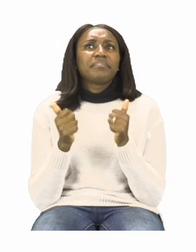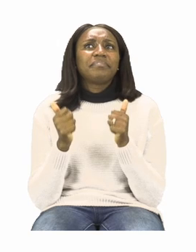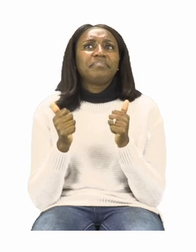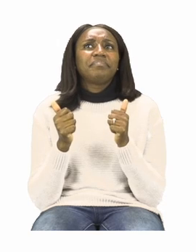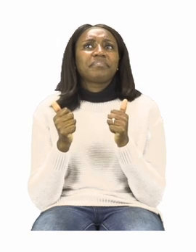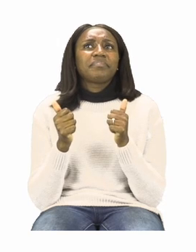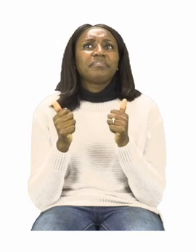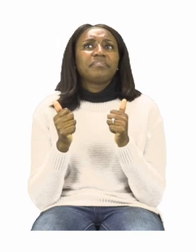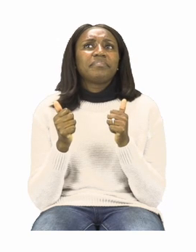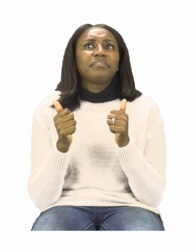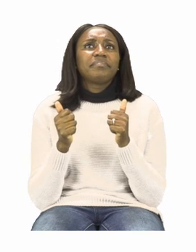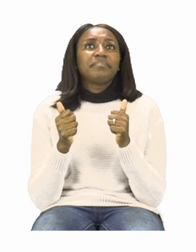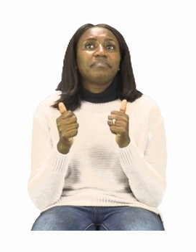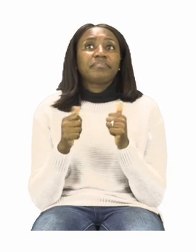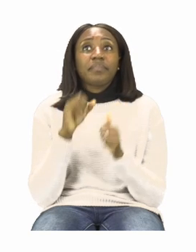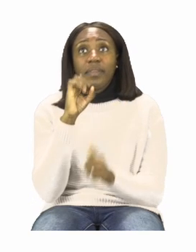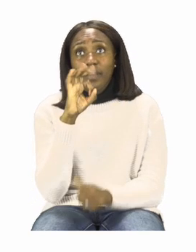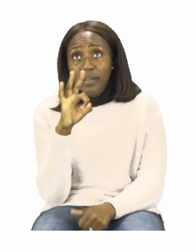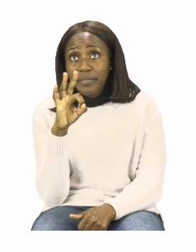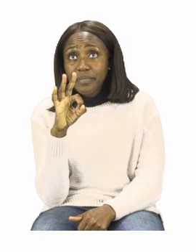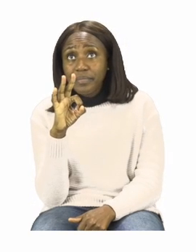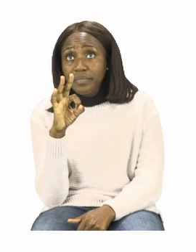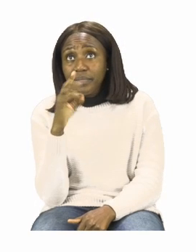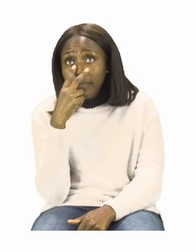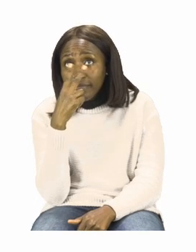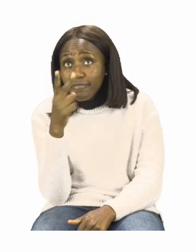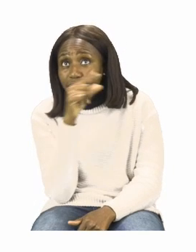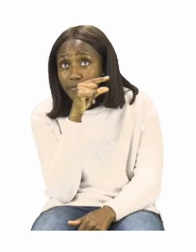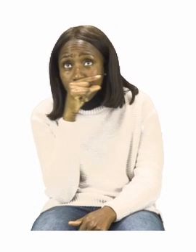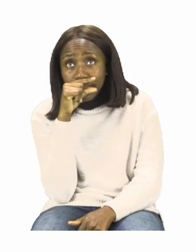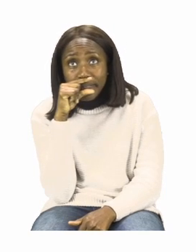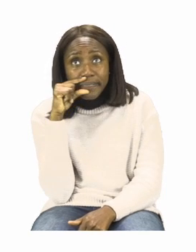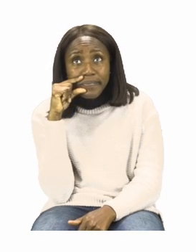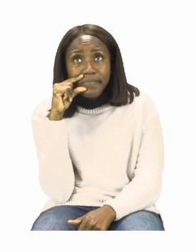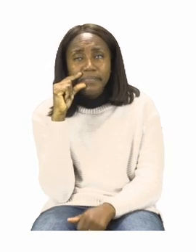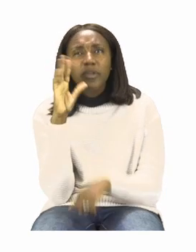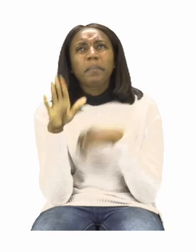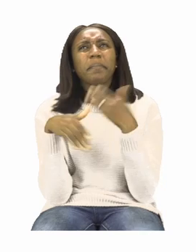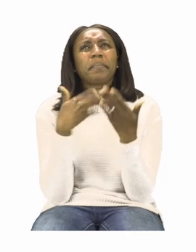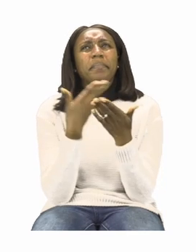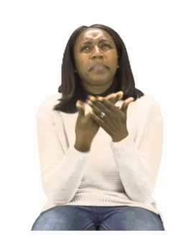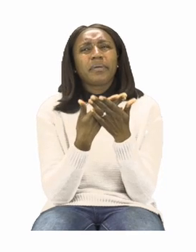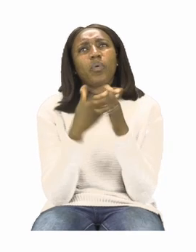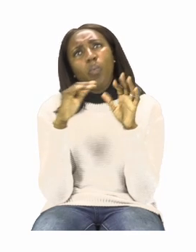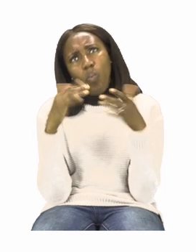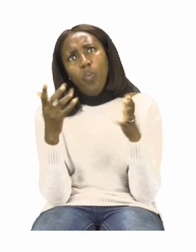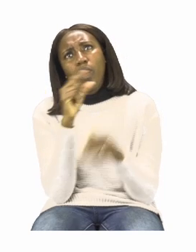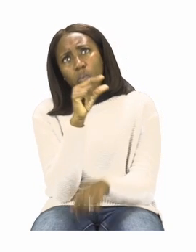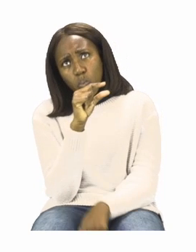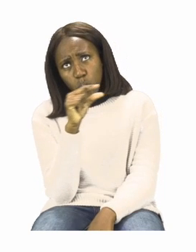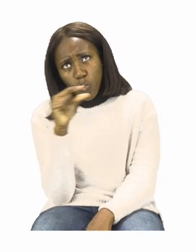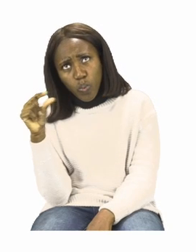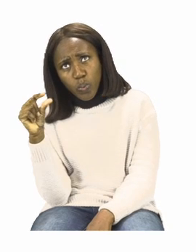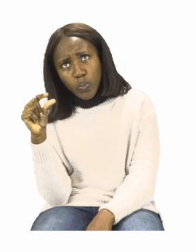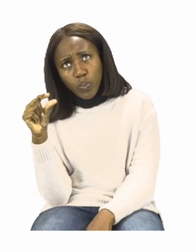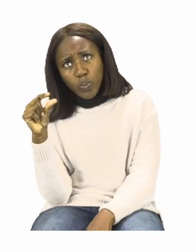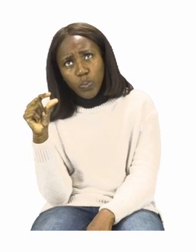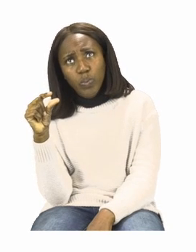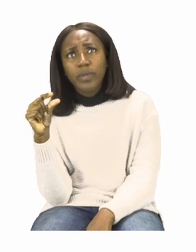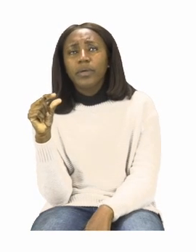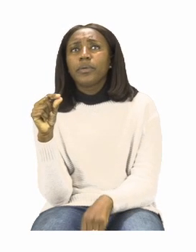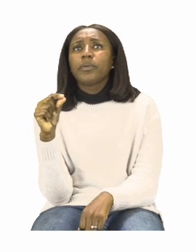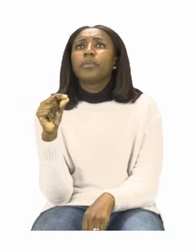Now, if you look at the names of the pictures or the words next to